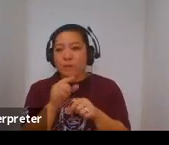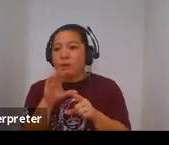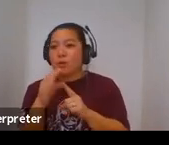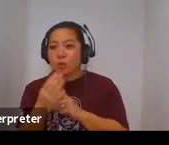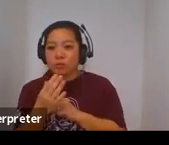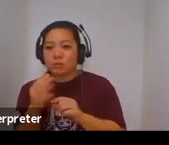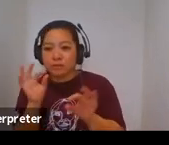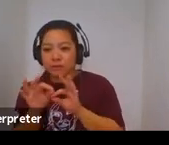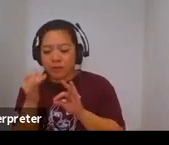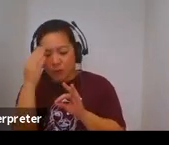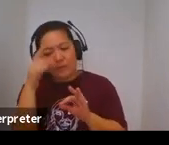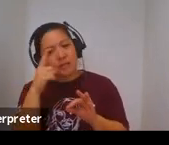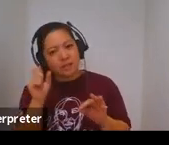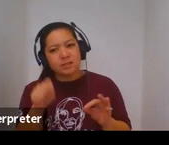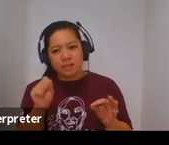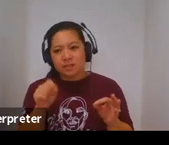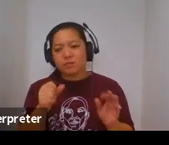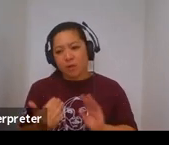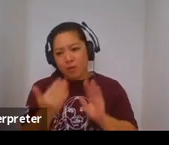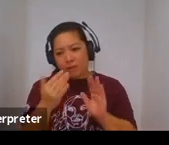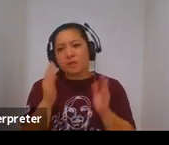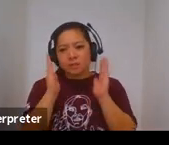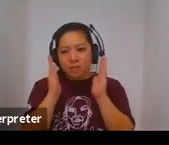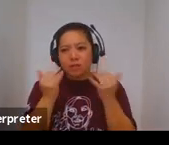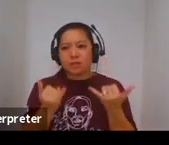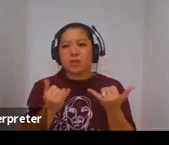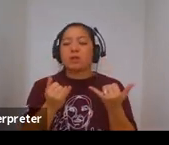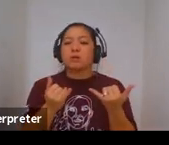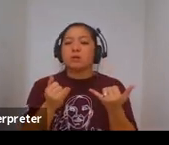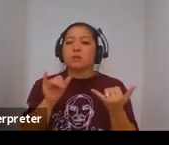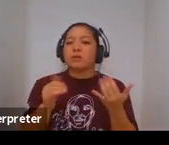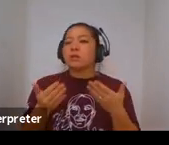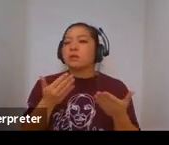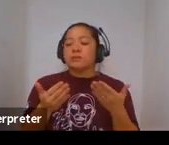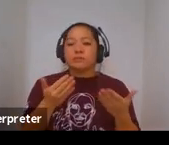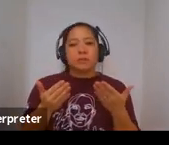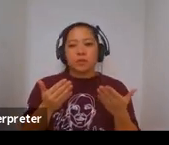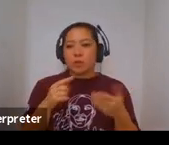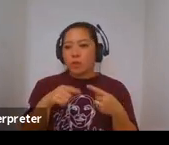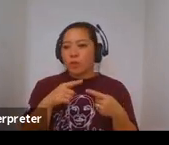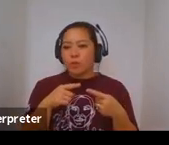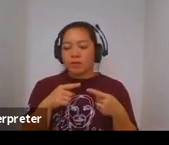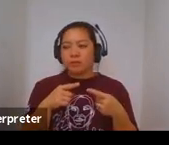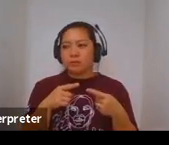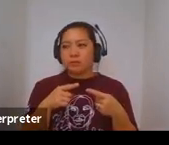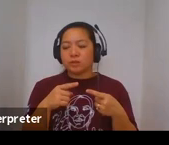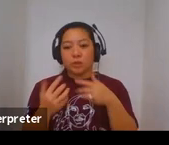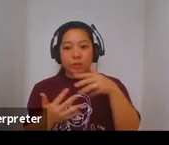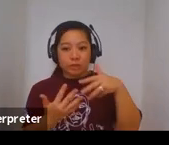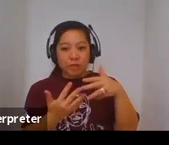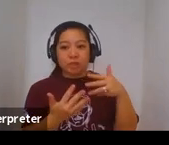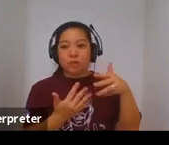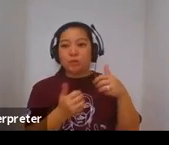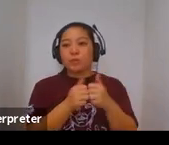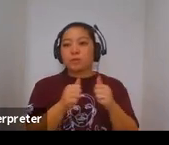specifically, because yes, that was brought to my attention as well, that it might be when you're interacting with survivors,